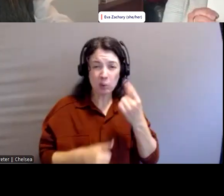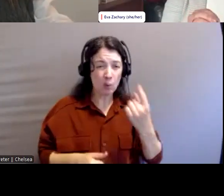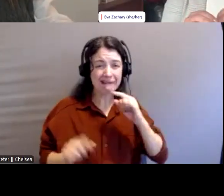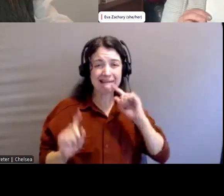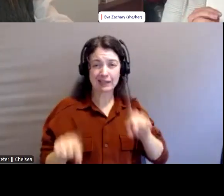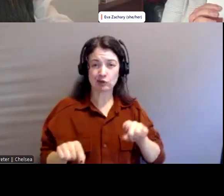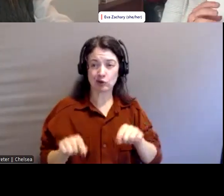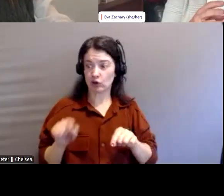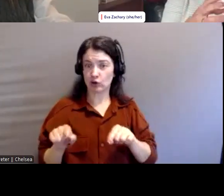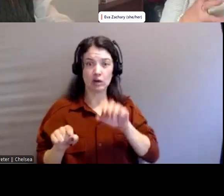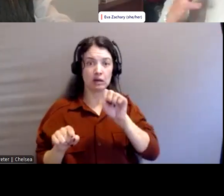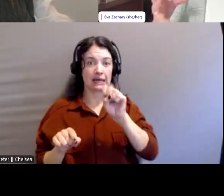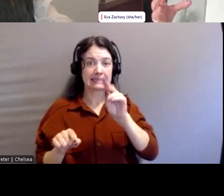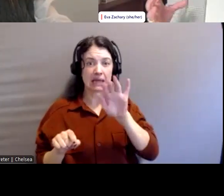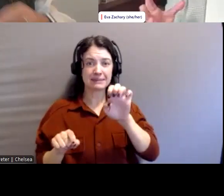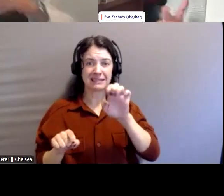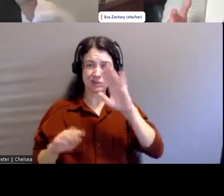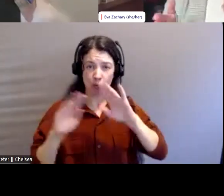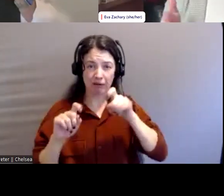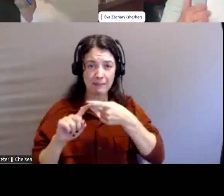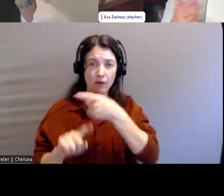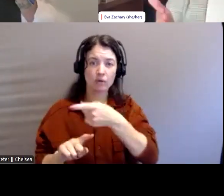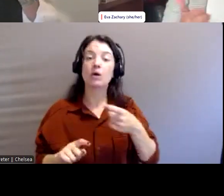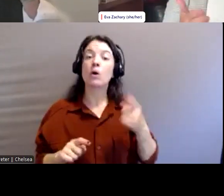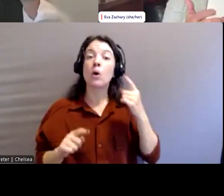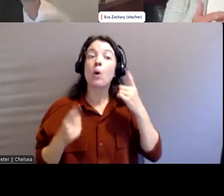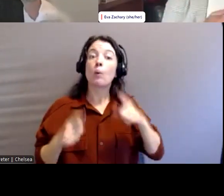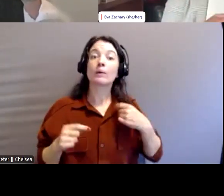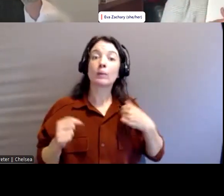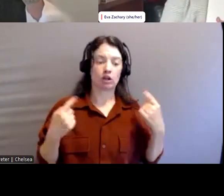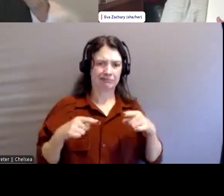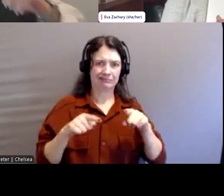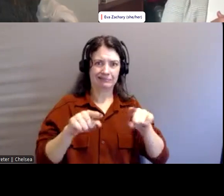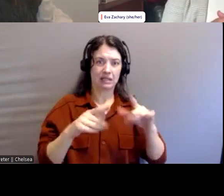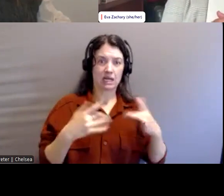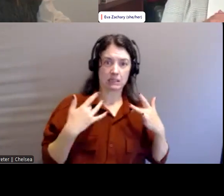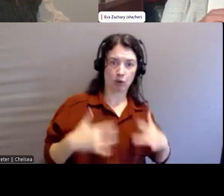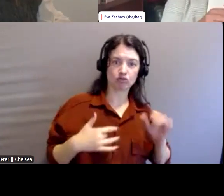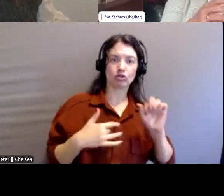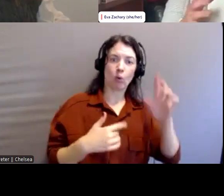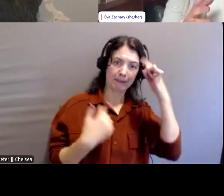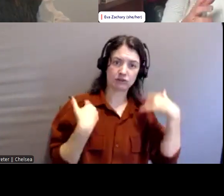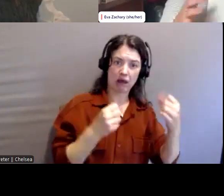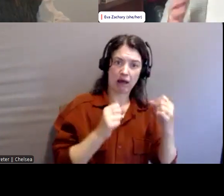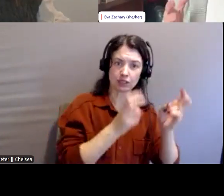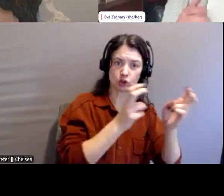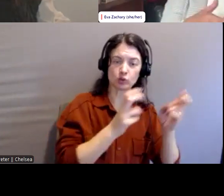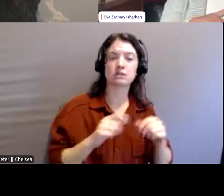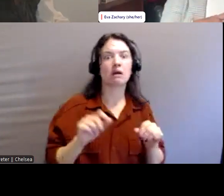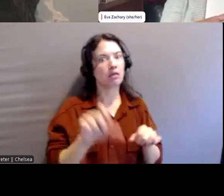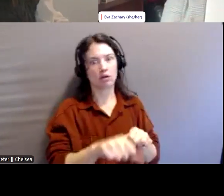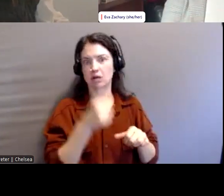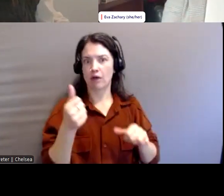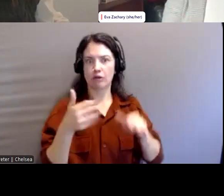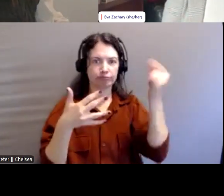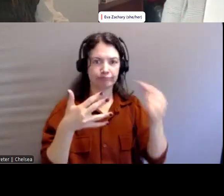this. When you're looking at the comorbidity factor, there are multiple elements that can exacerbate intimate partner